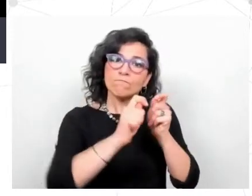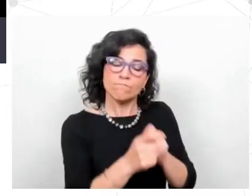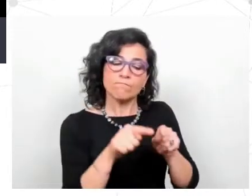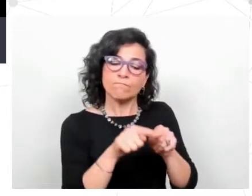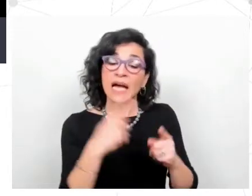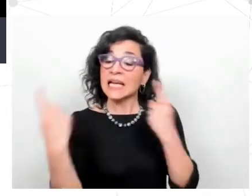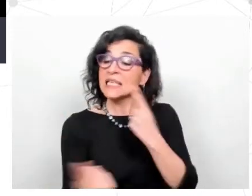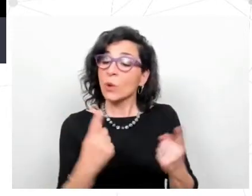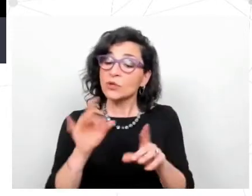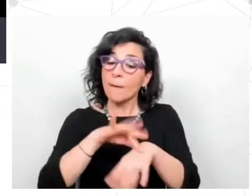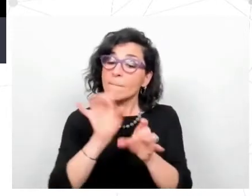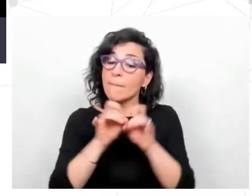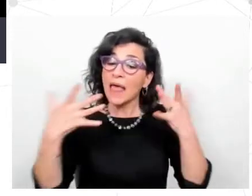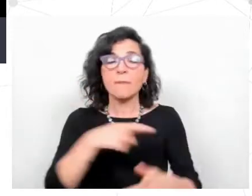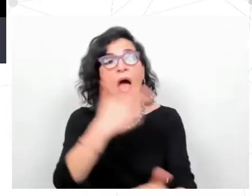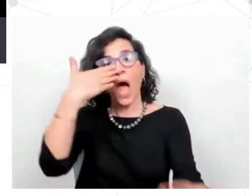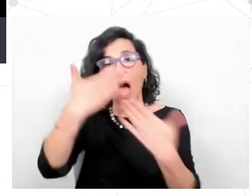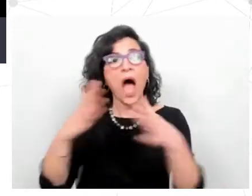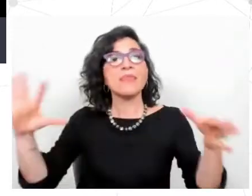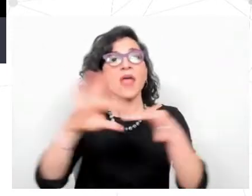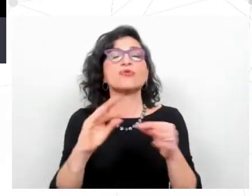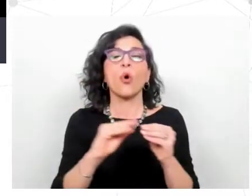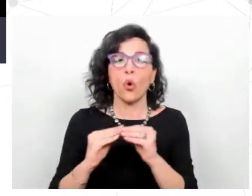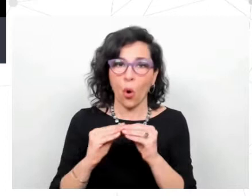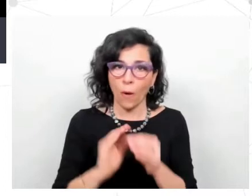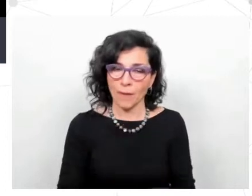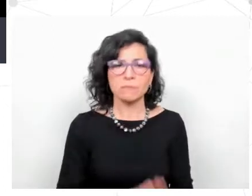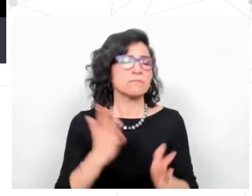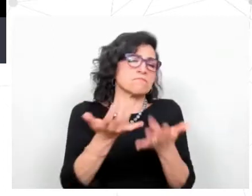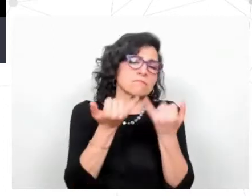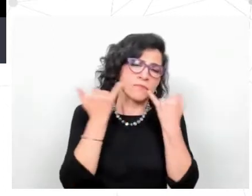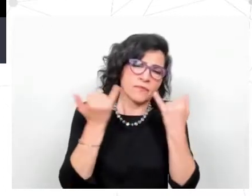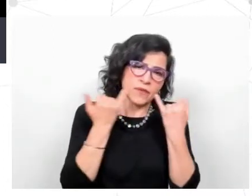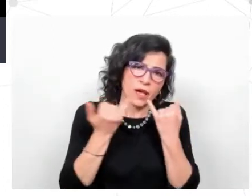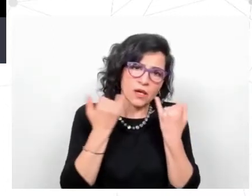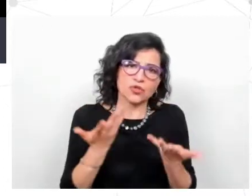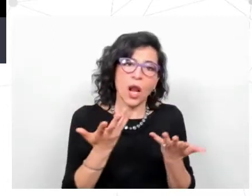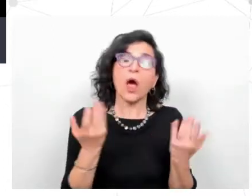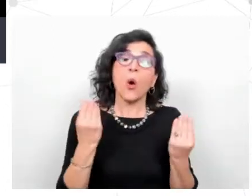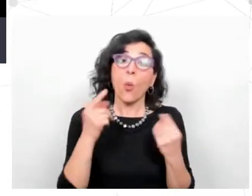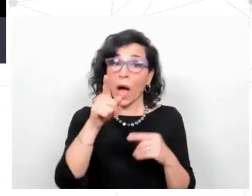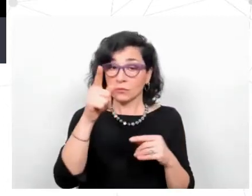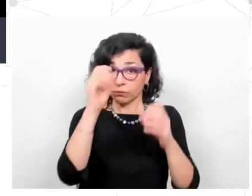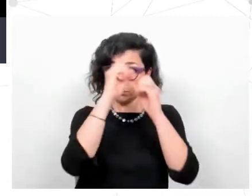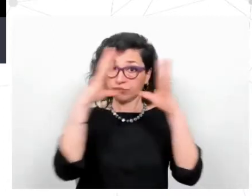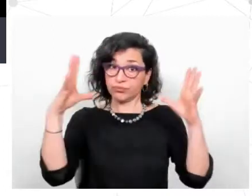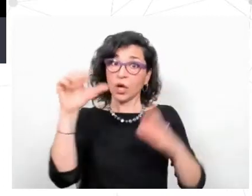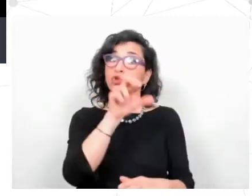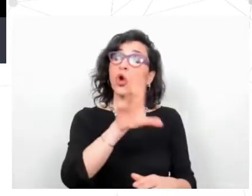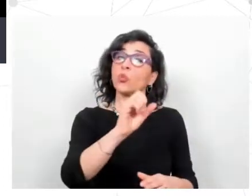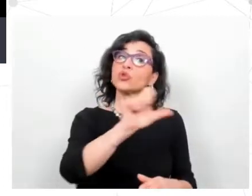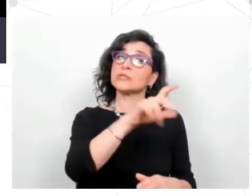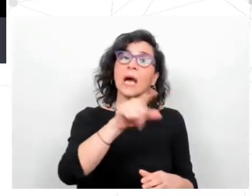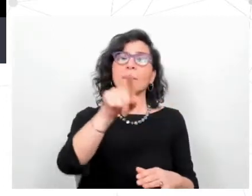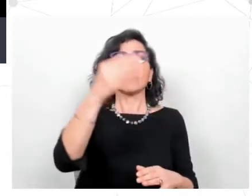So for example, Starbucks, you'll hear that called out from where it is in relation to you. And with the magic of